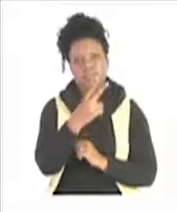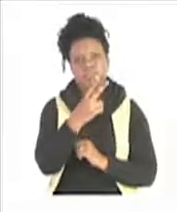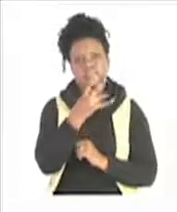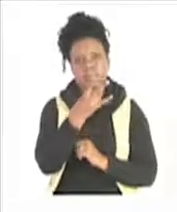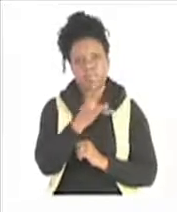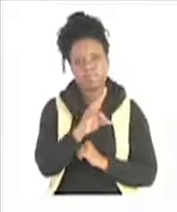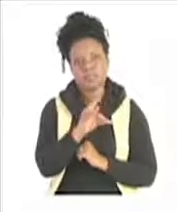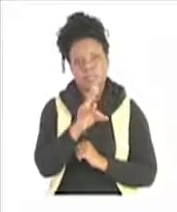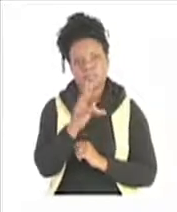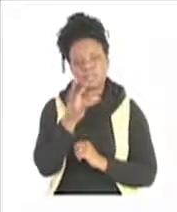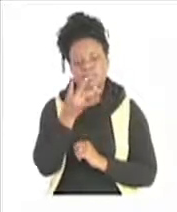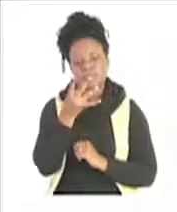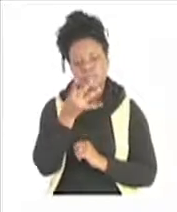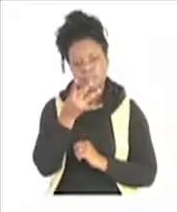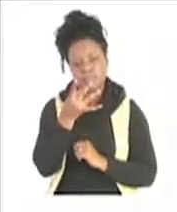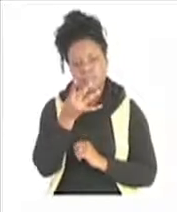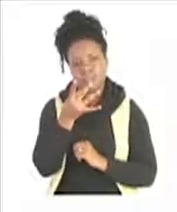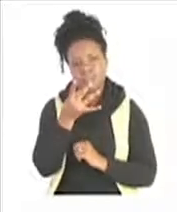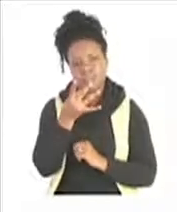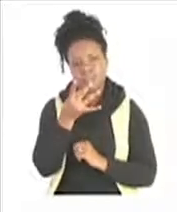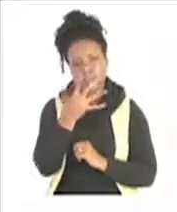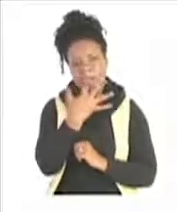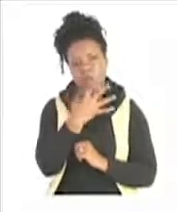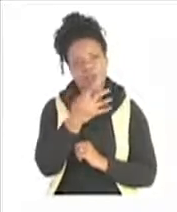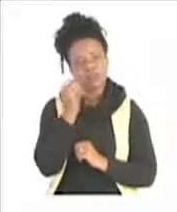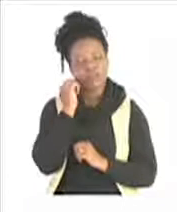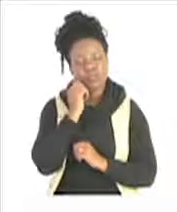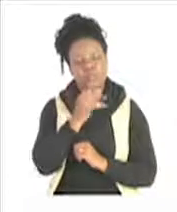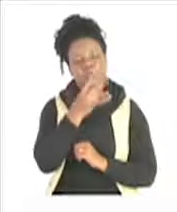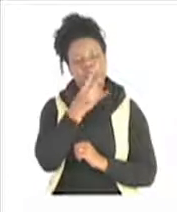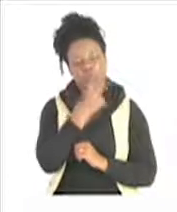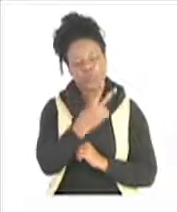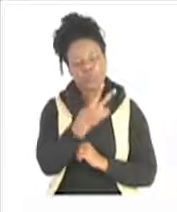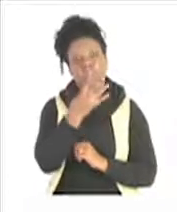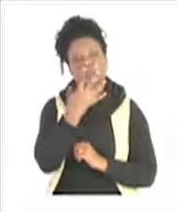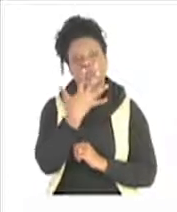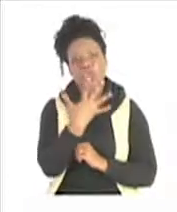257 minus 6 equals